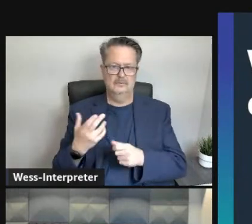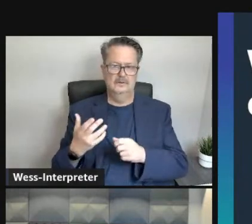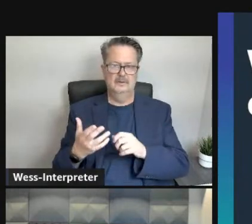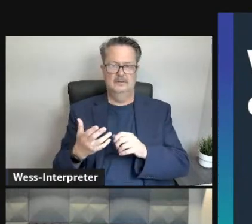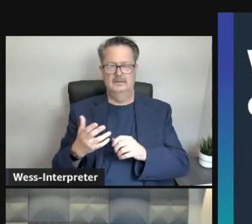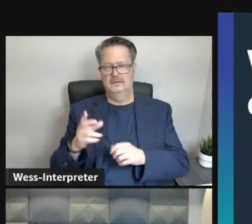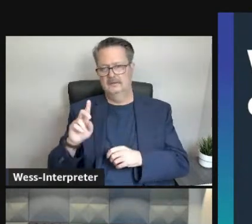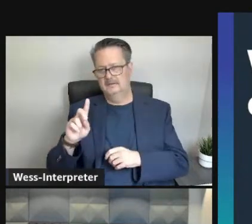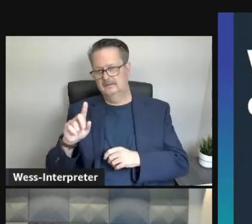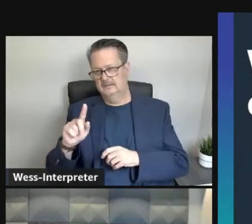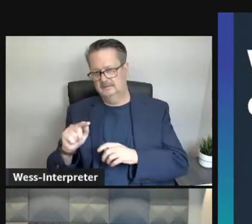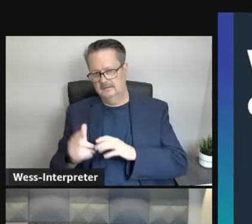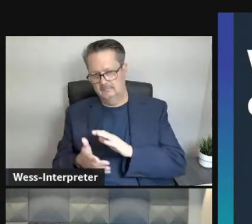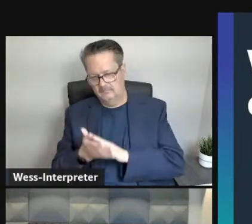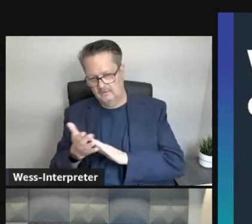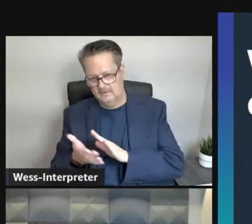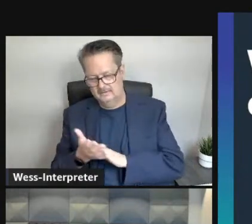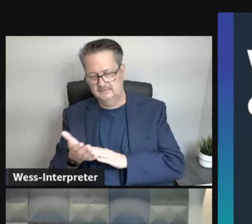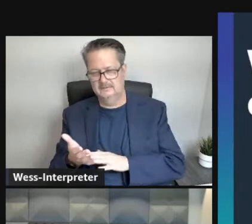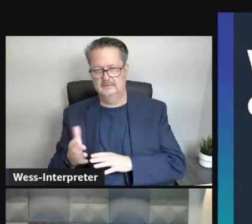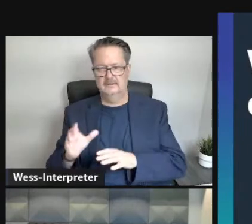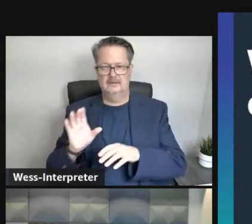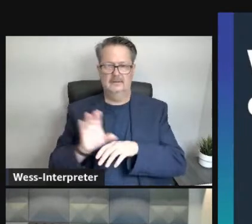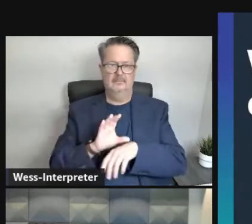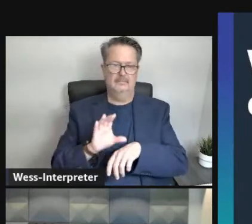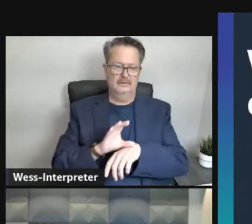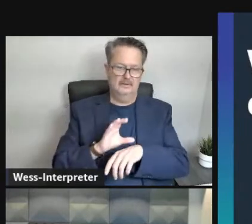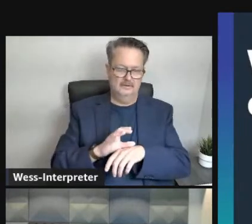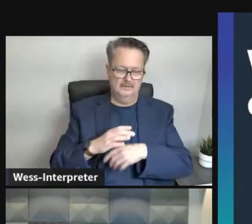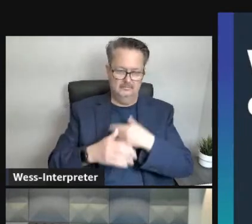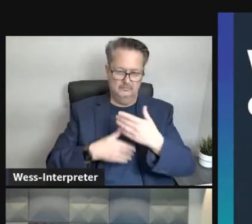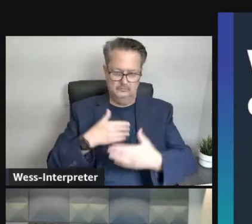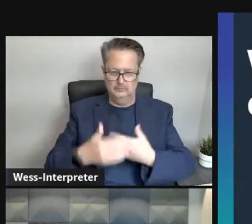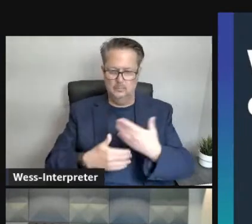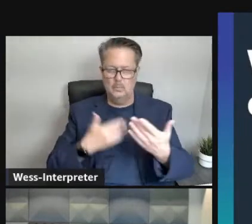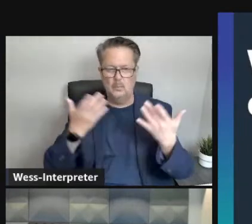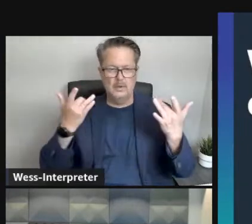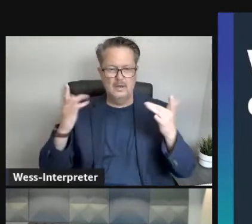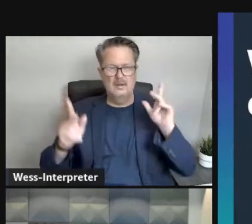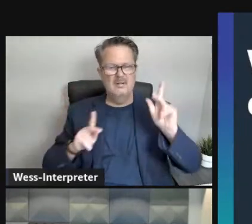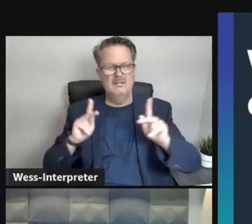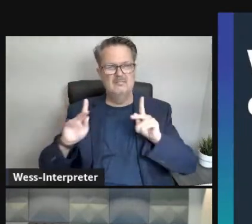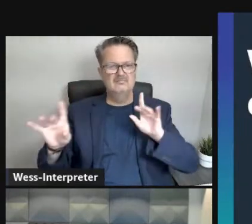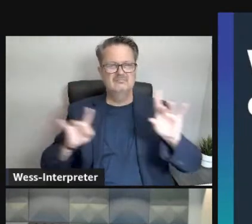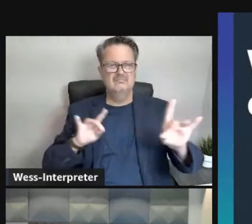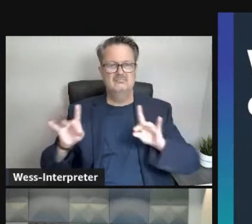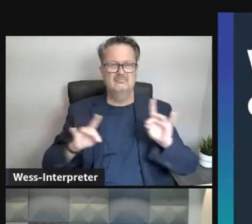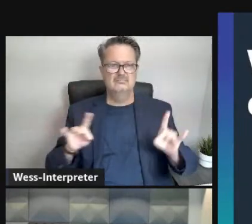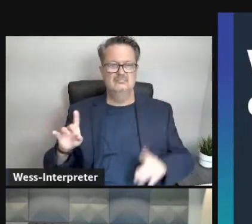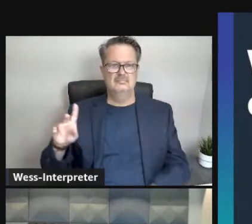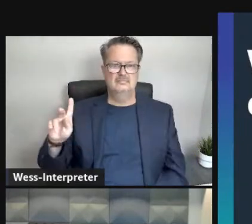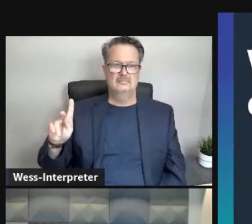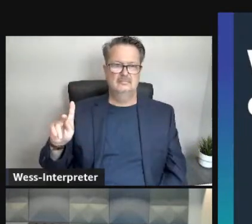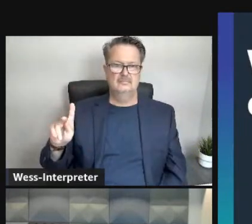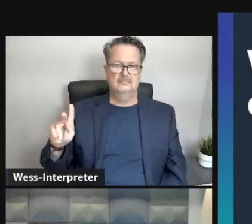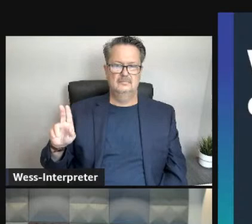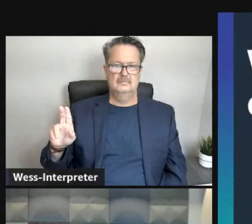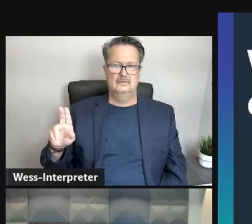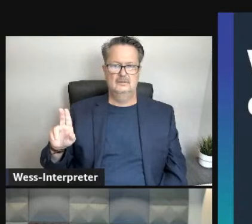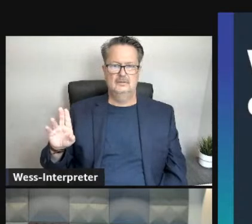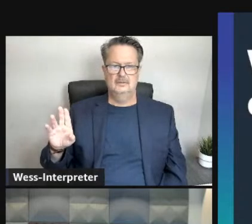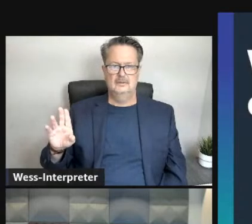and machine learning. So let's get into why customers choose to run data workloads on Kubernetes, right? So some of the key